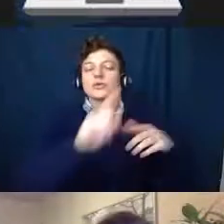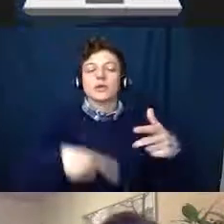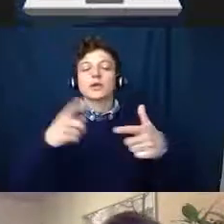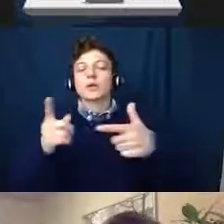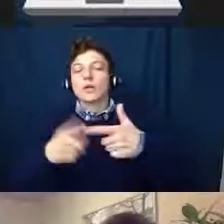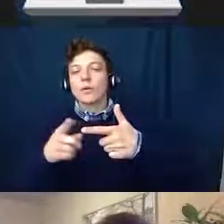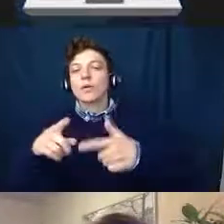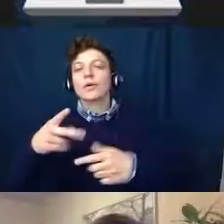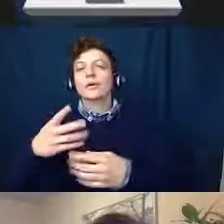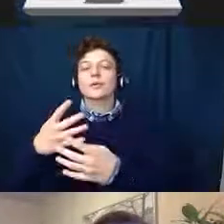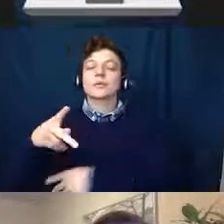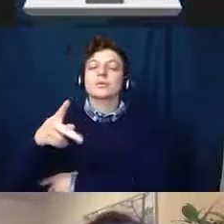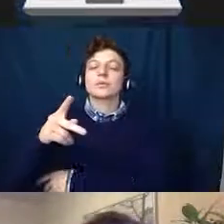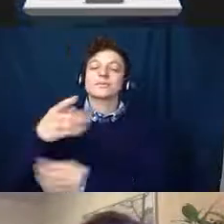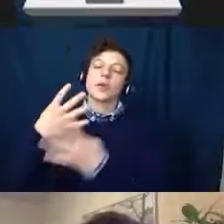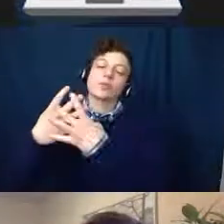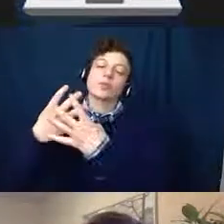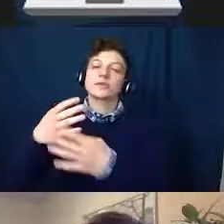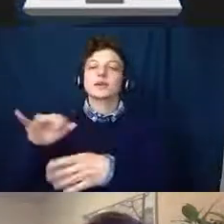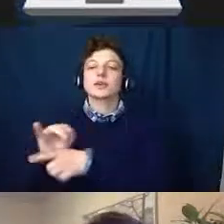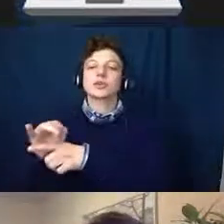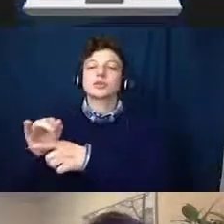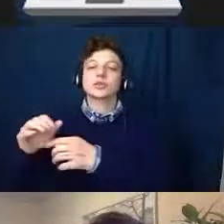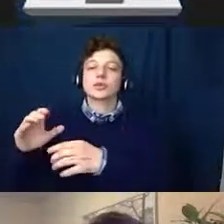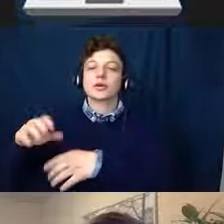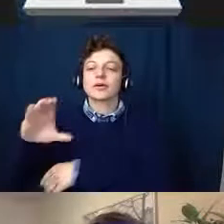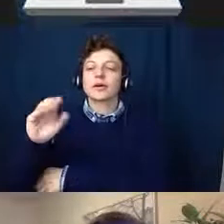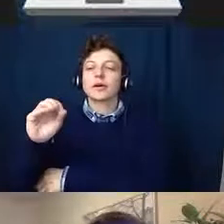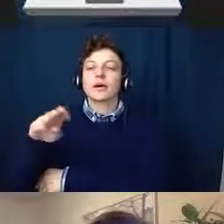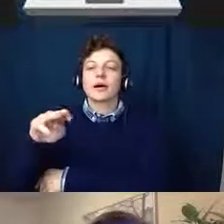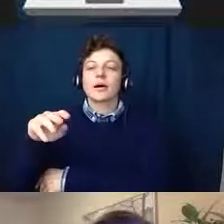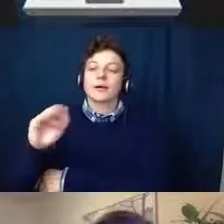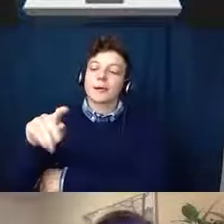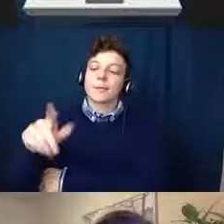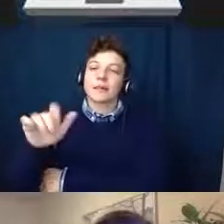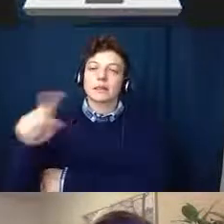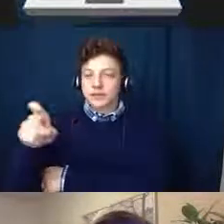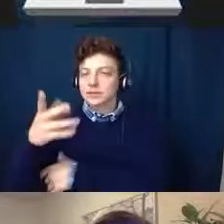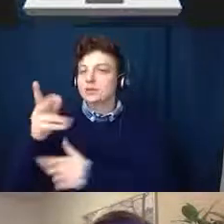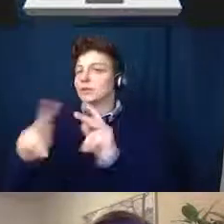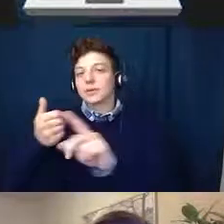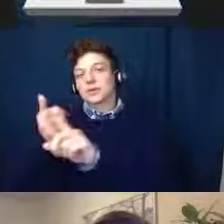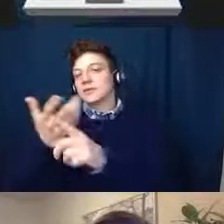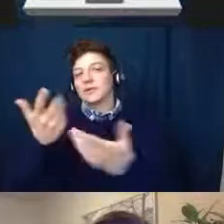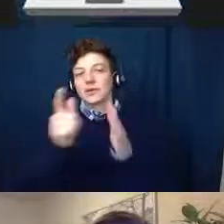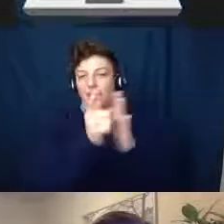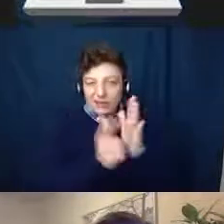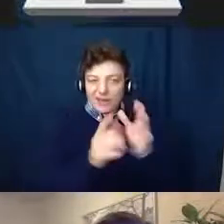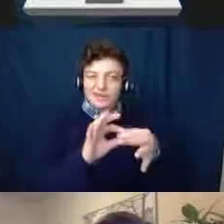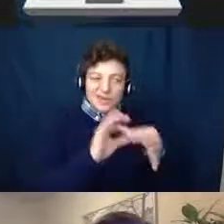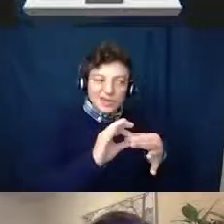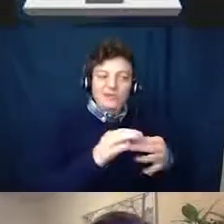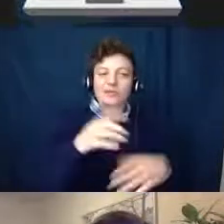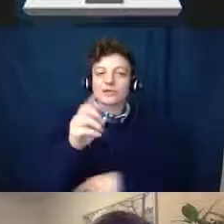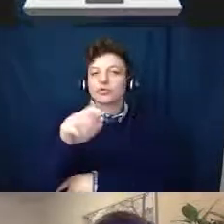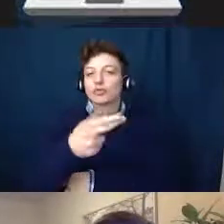the not legal nature of drugs and drug use in this country. And a lot of the issues that